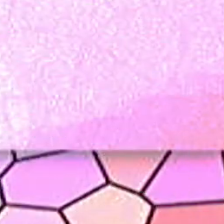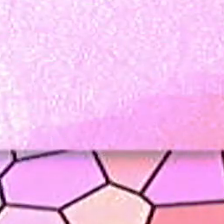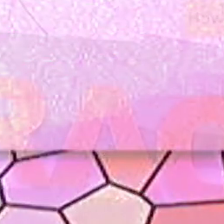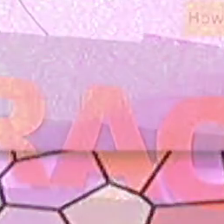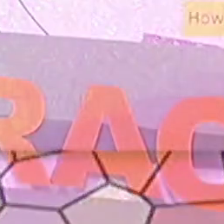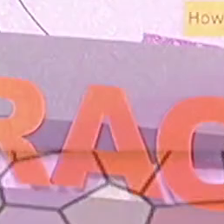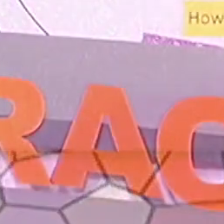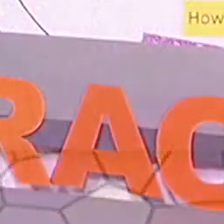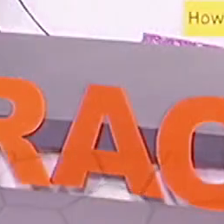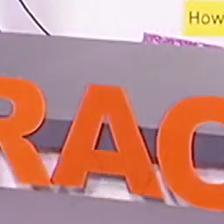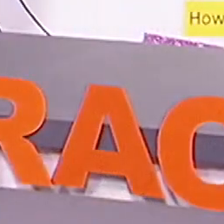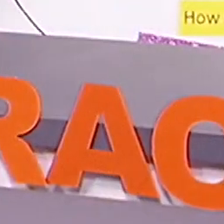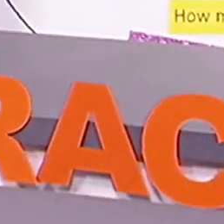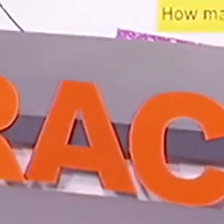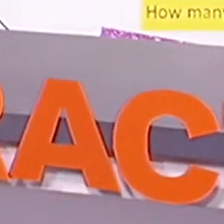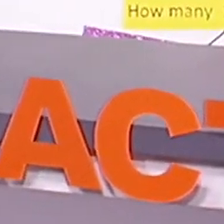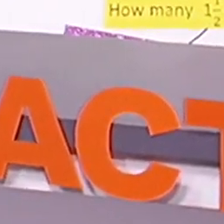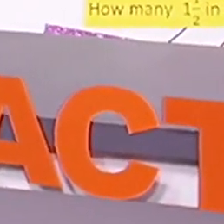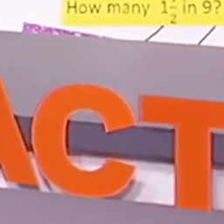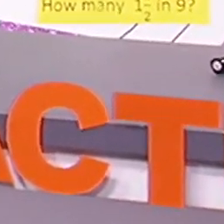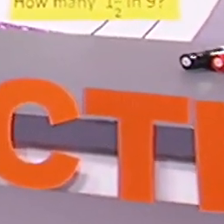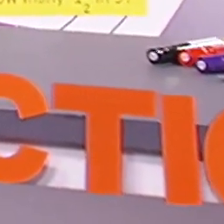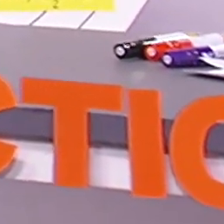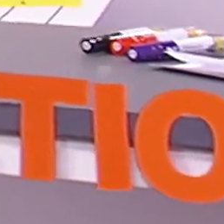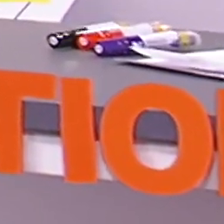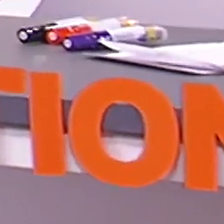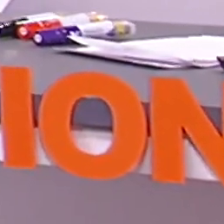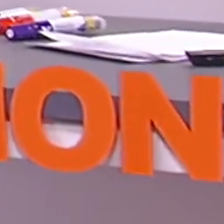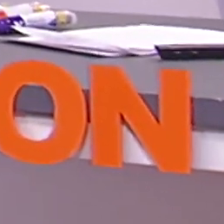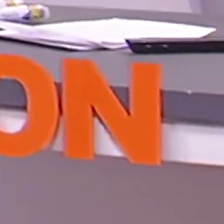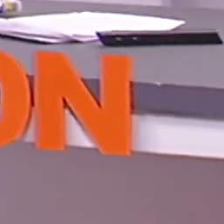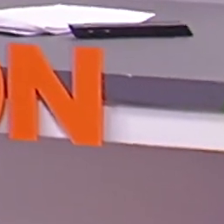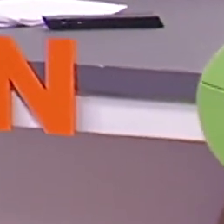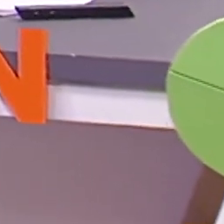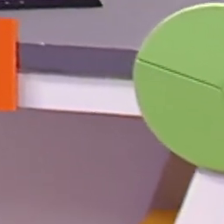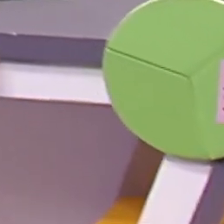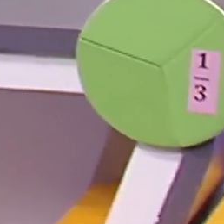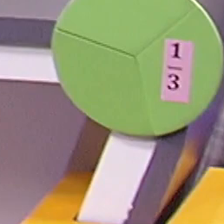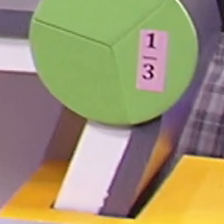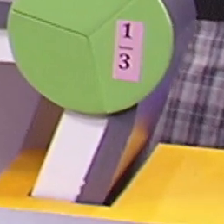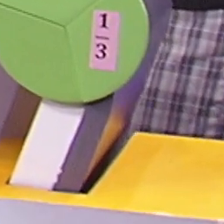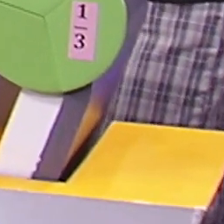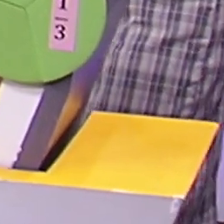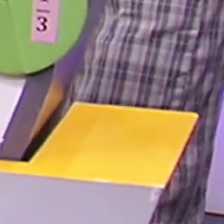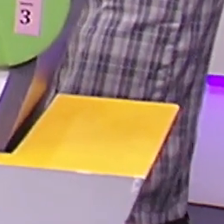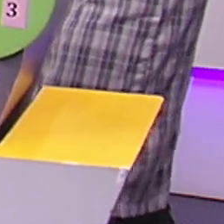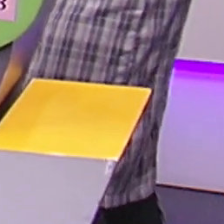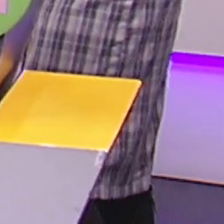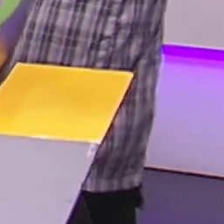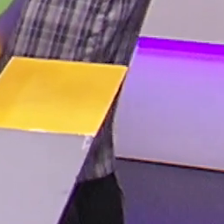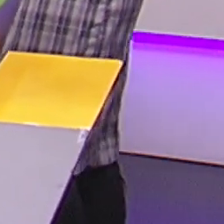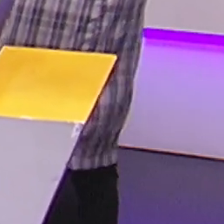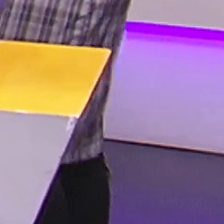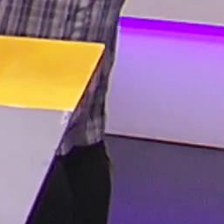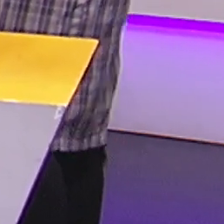Surrounded by fun of your learning. Teacher, show me how to do fraction. Let's go